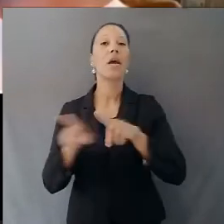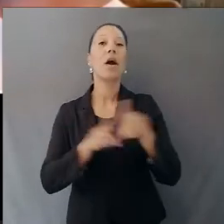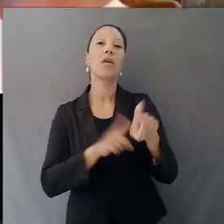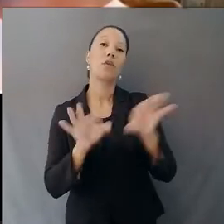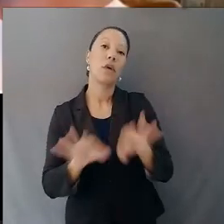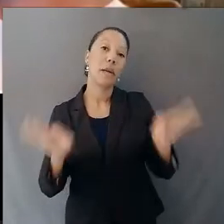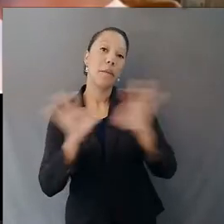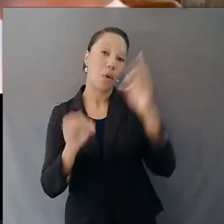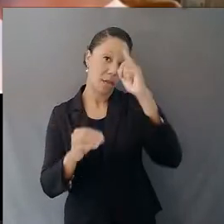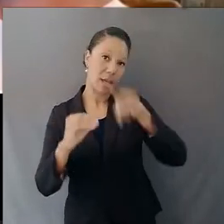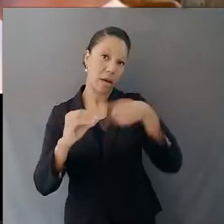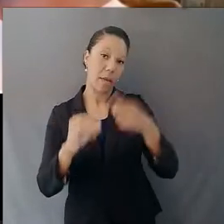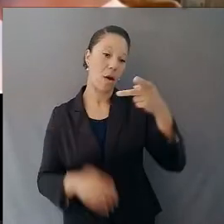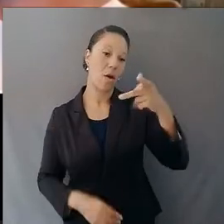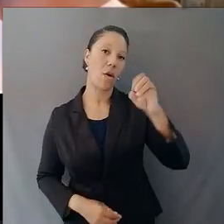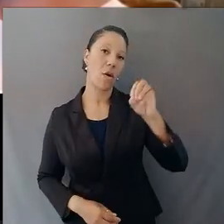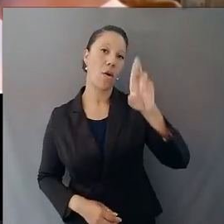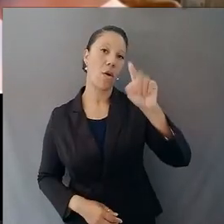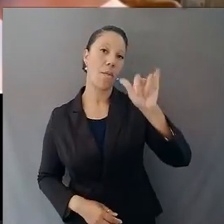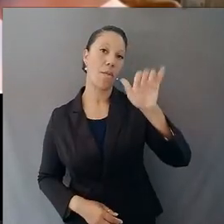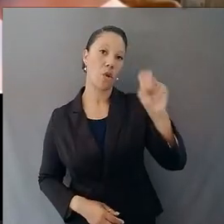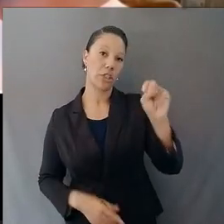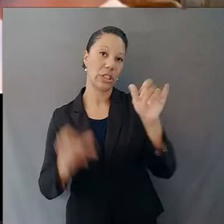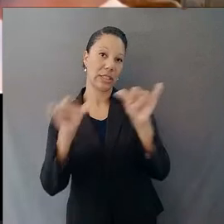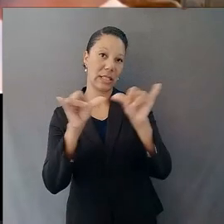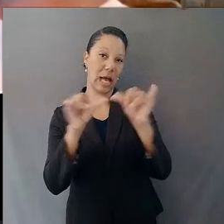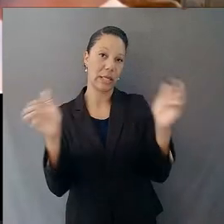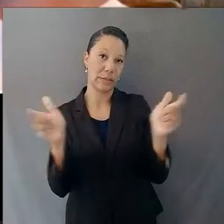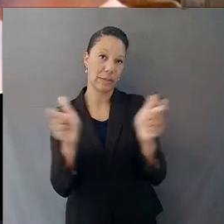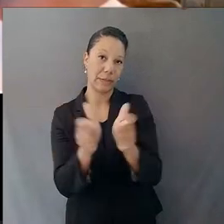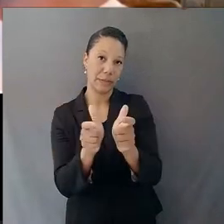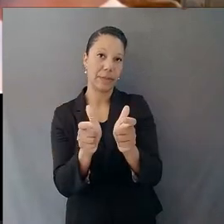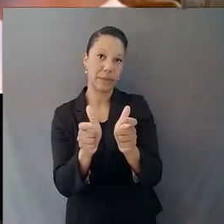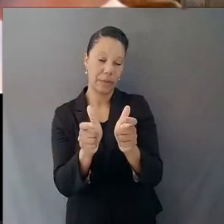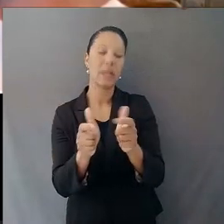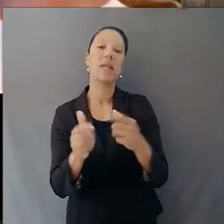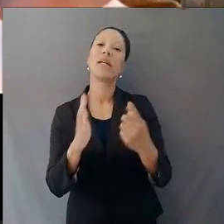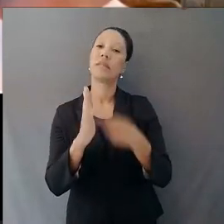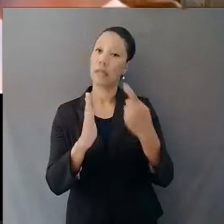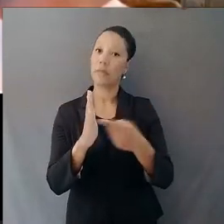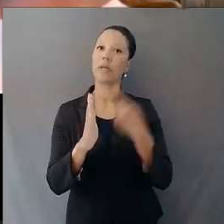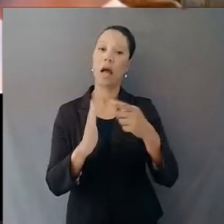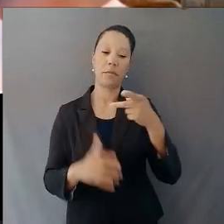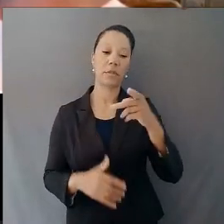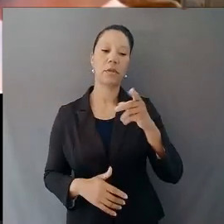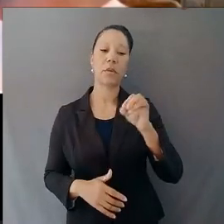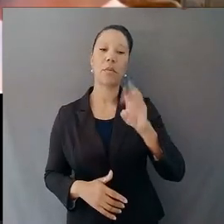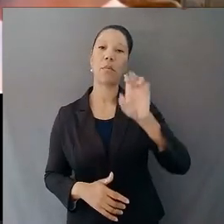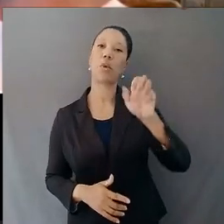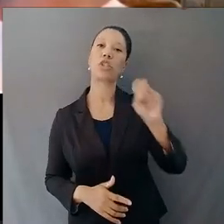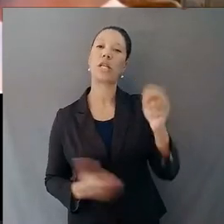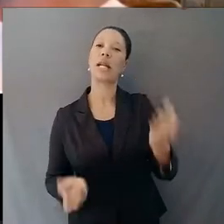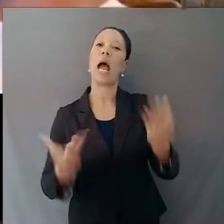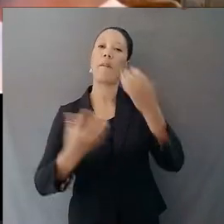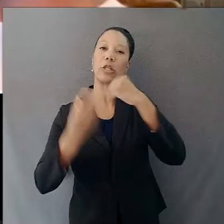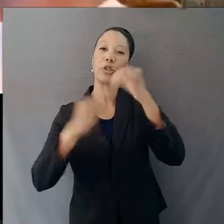someone's really concerned about keeping their weight down, oftentimes our portion sizes can creep up. So see how much you're